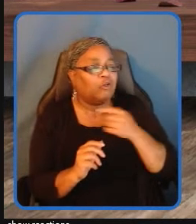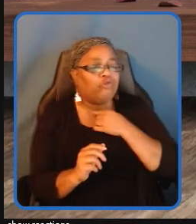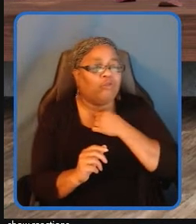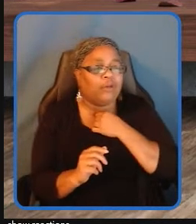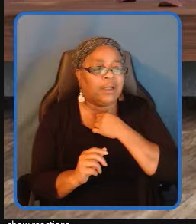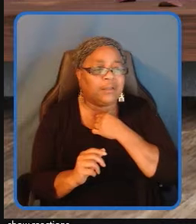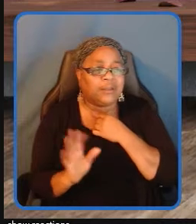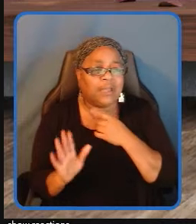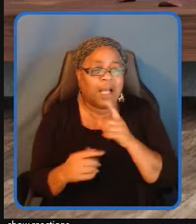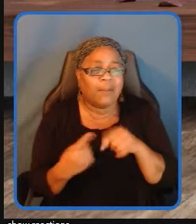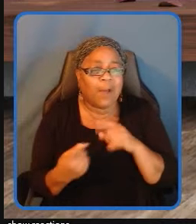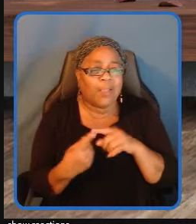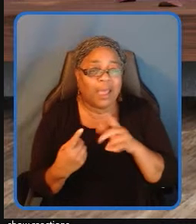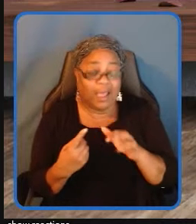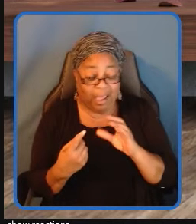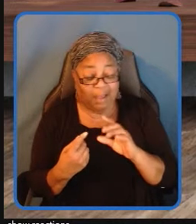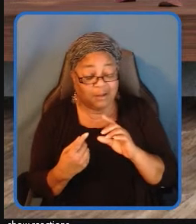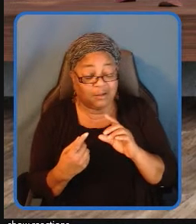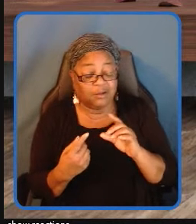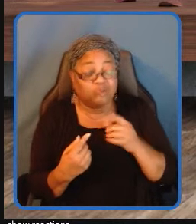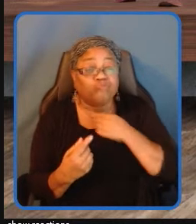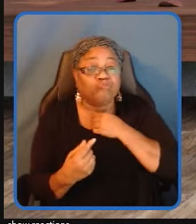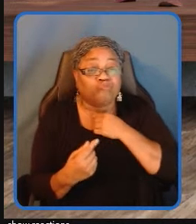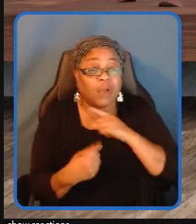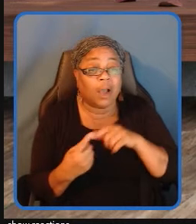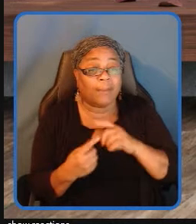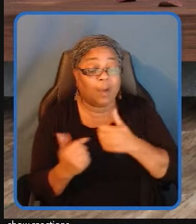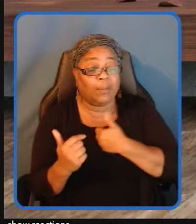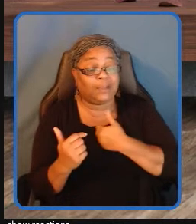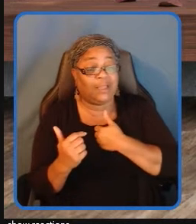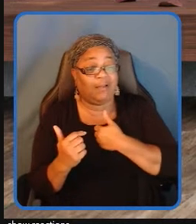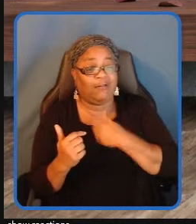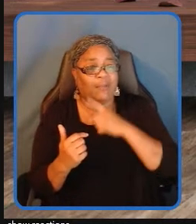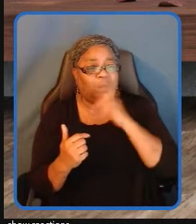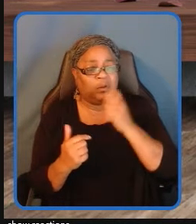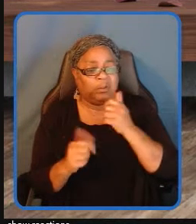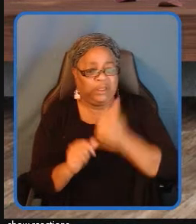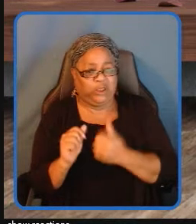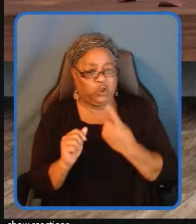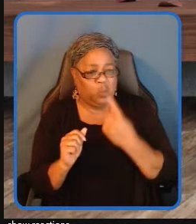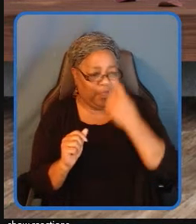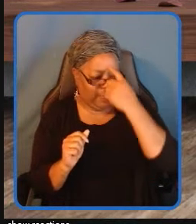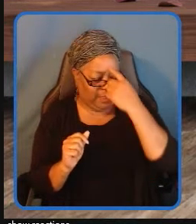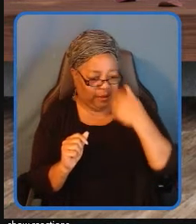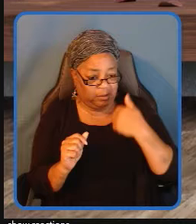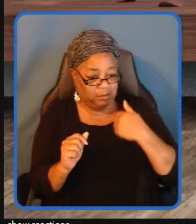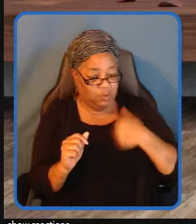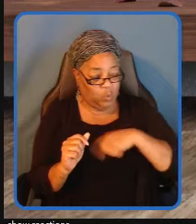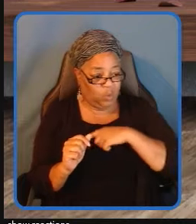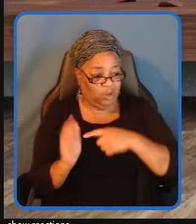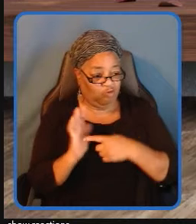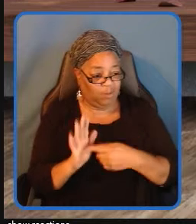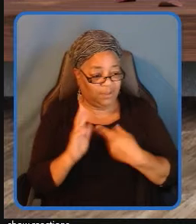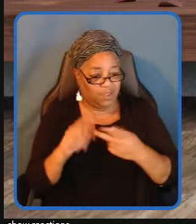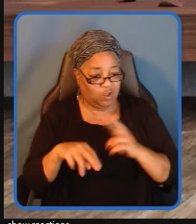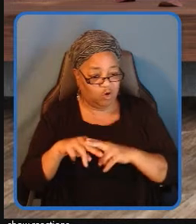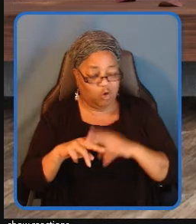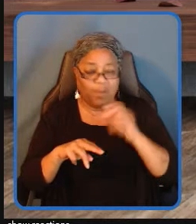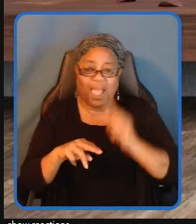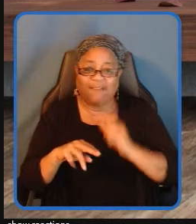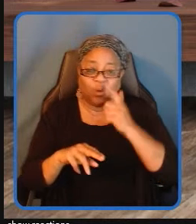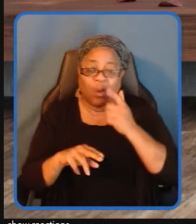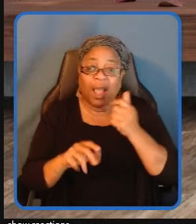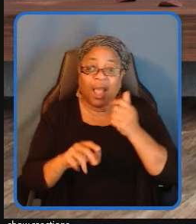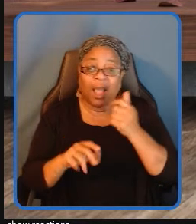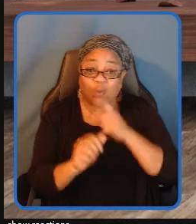radical curiosity about yourself, because each of us thinks that we're just kind of the norm and everyone is kind of a deviation from our norm.